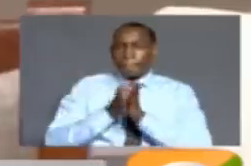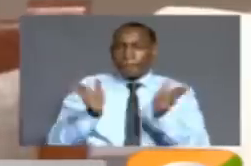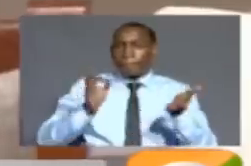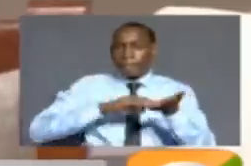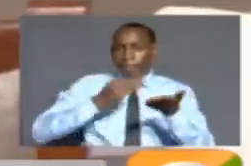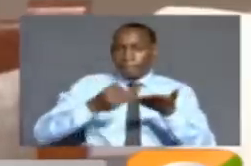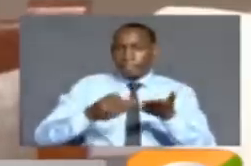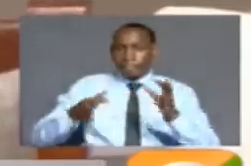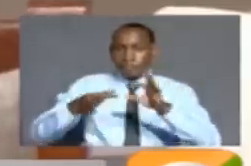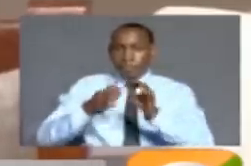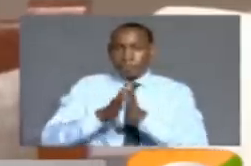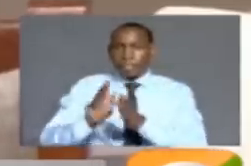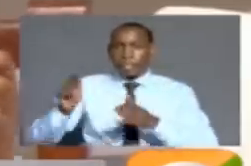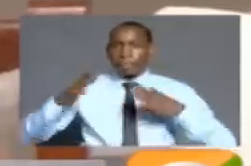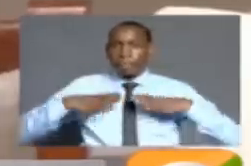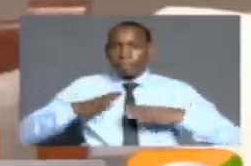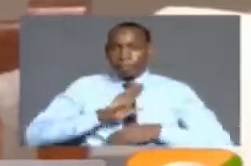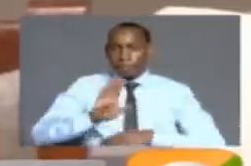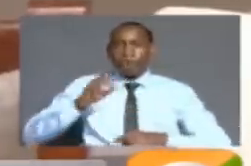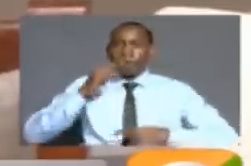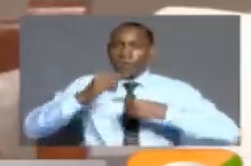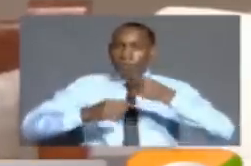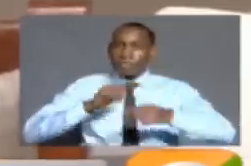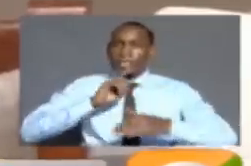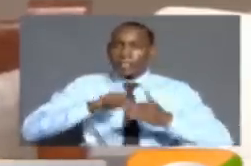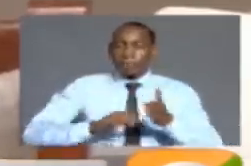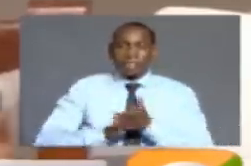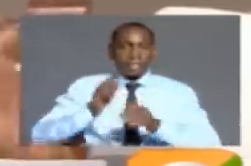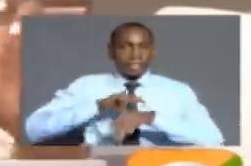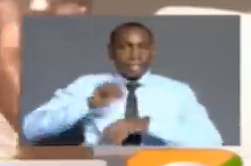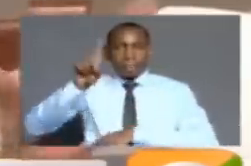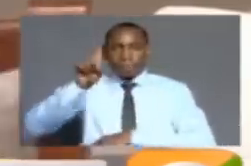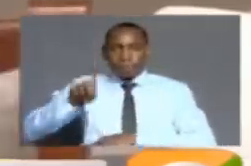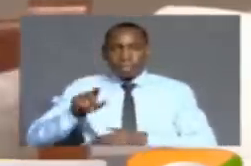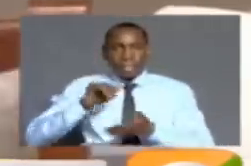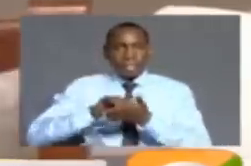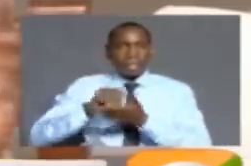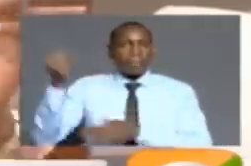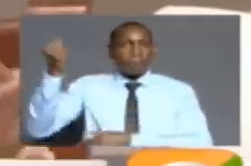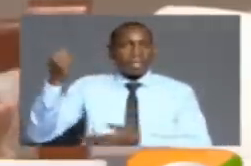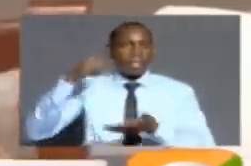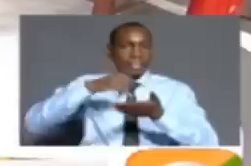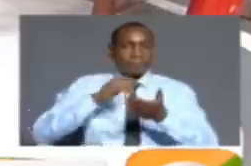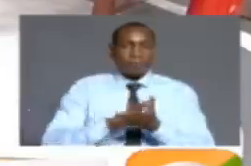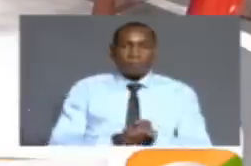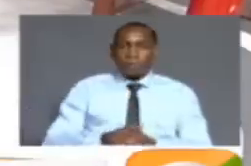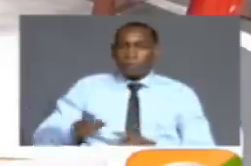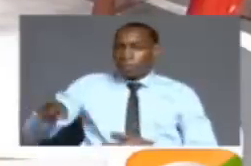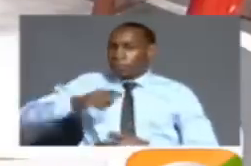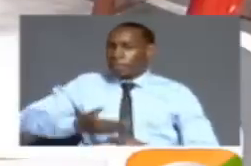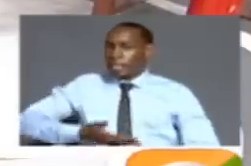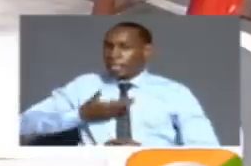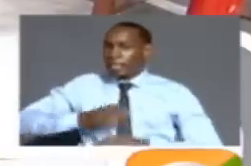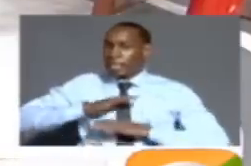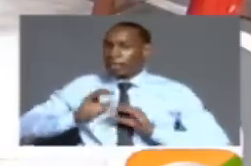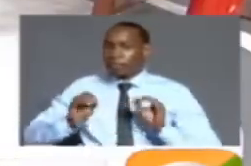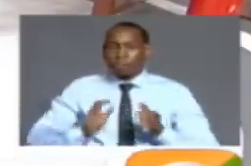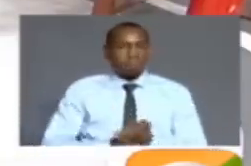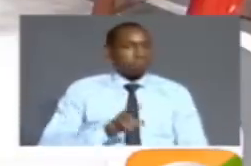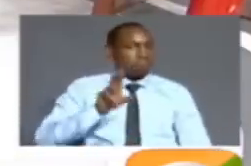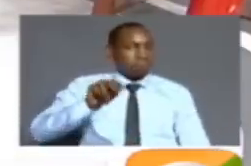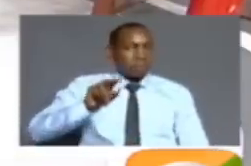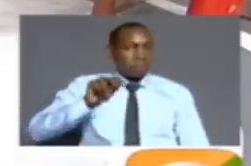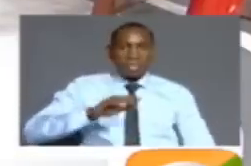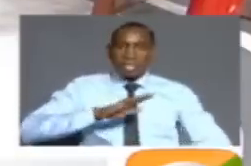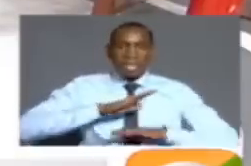money, then they'll continue saying, when you raise a question, that you're politicizing so it. So we're not angry enough? No, we are not angry enough. No, absolutely,